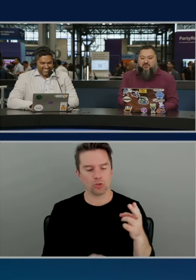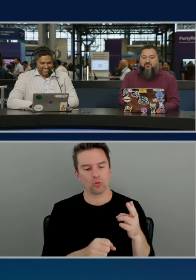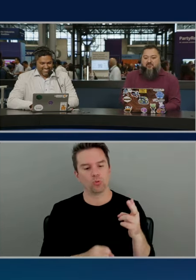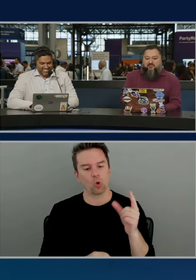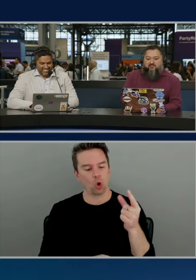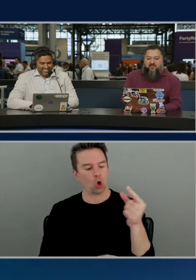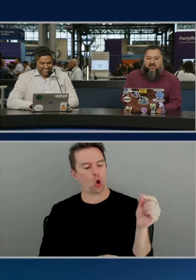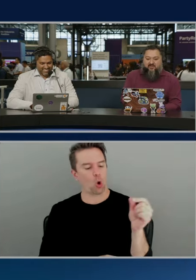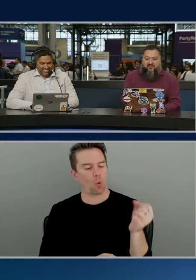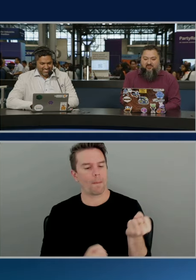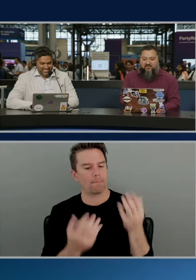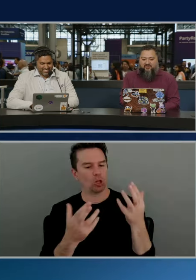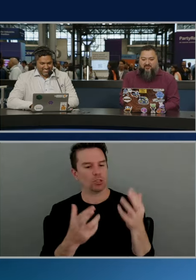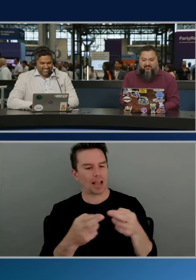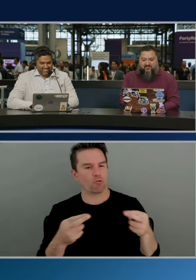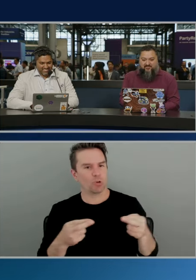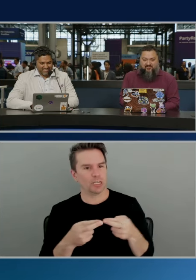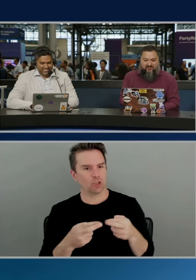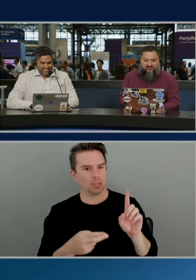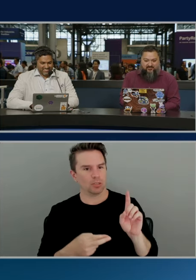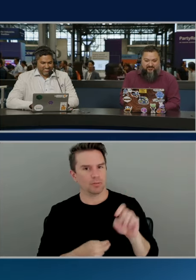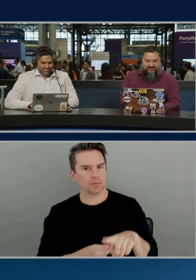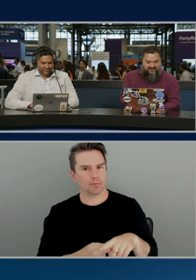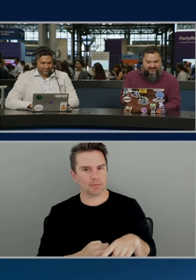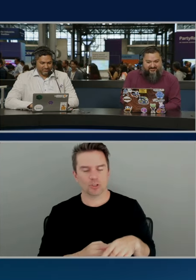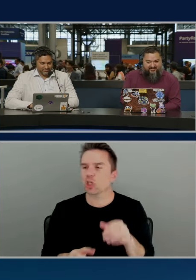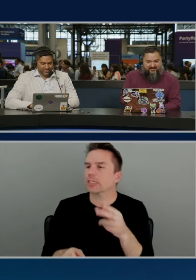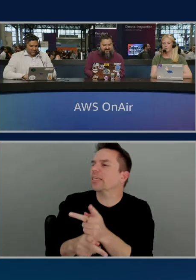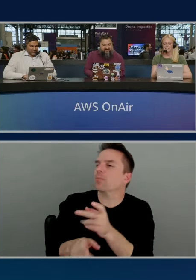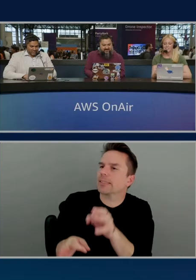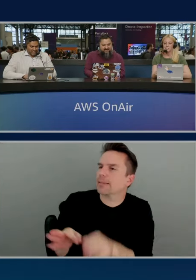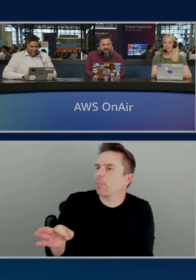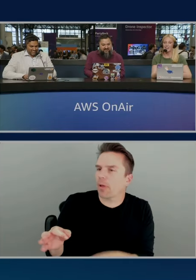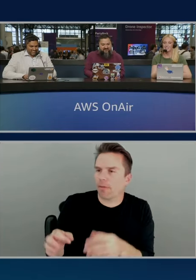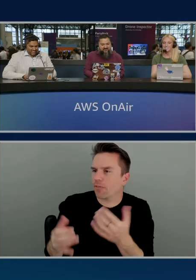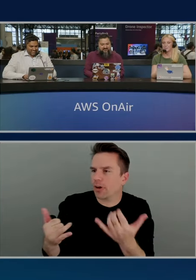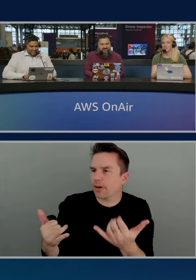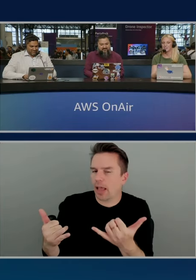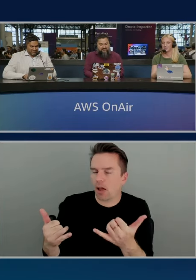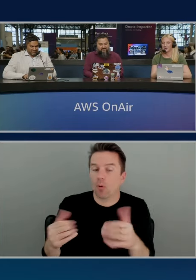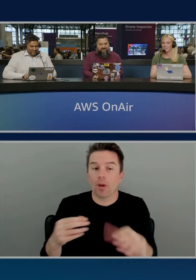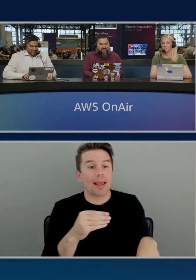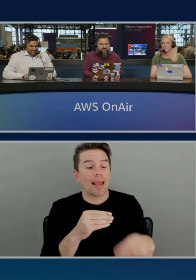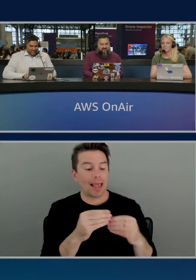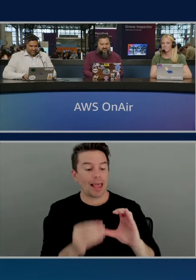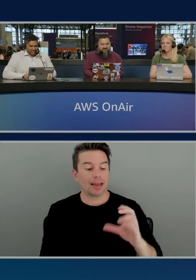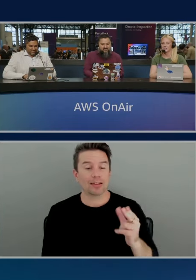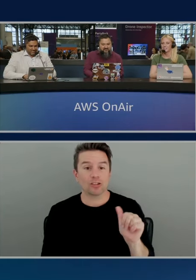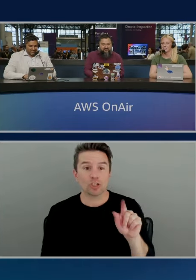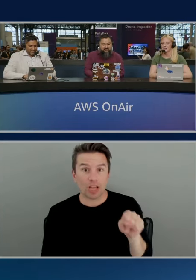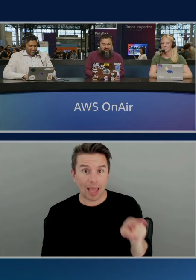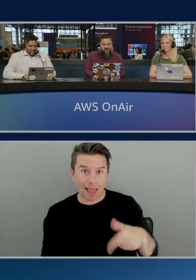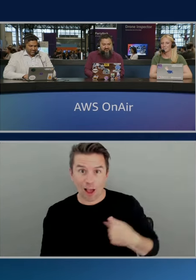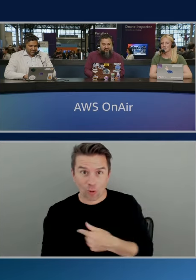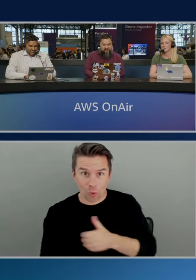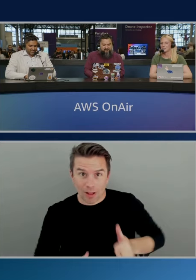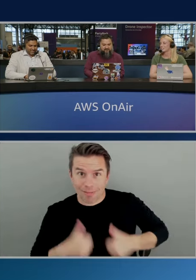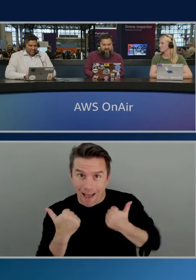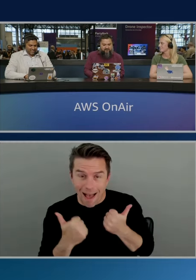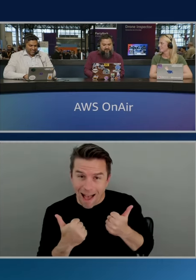it simple for now. Yeah, and then we can start going with it. Mess around. Put in the chat, since we are live, we want to see in the chat if you have